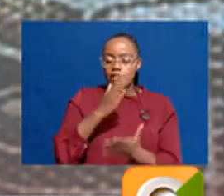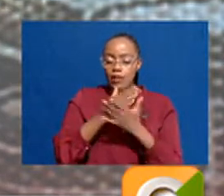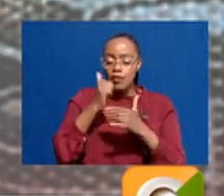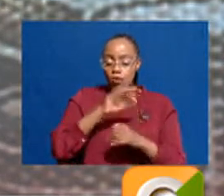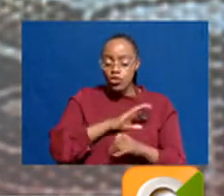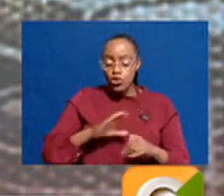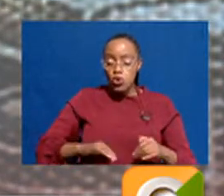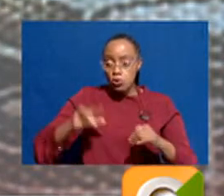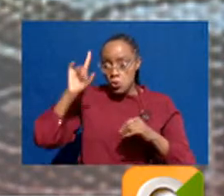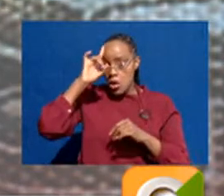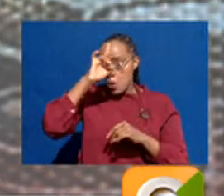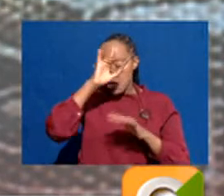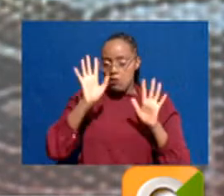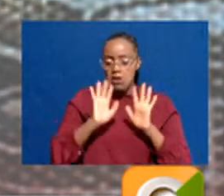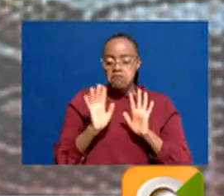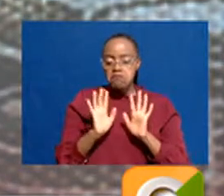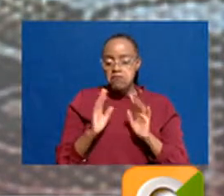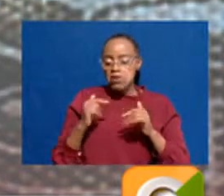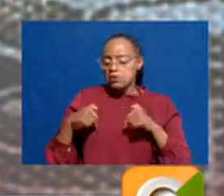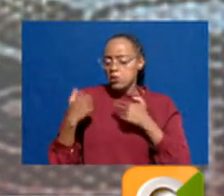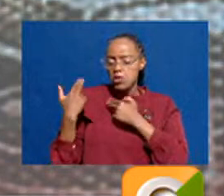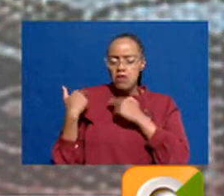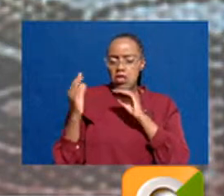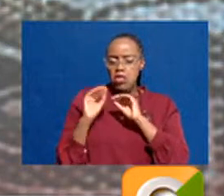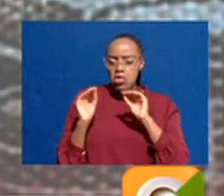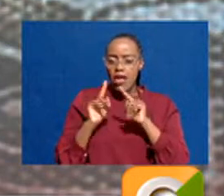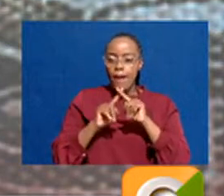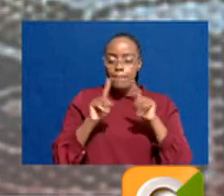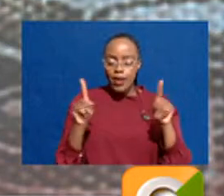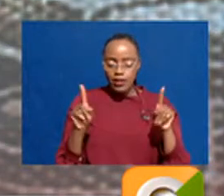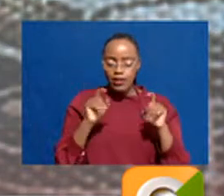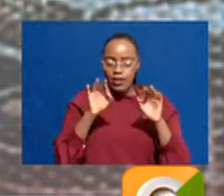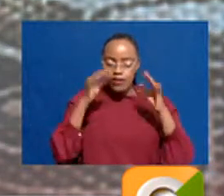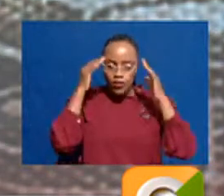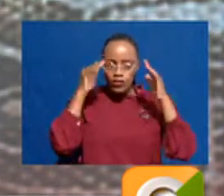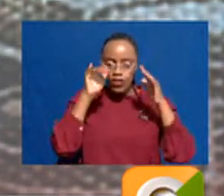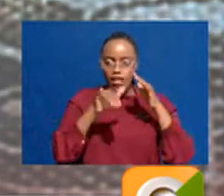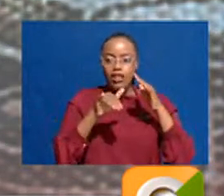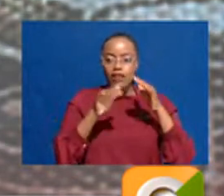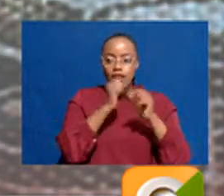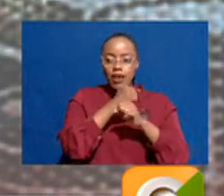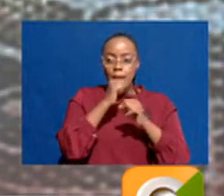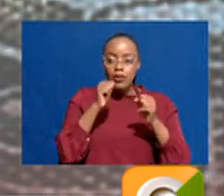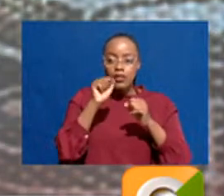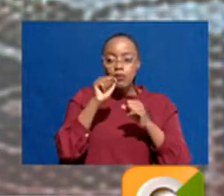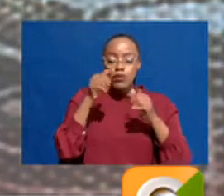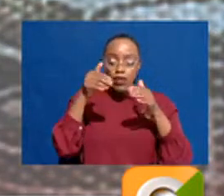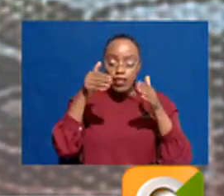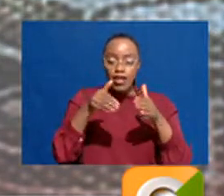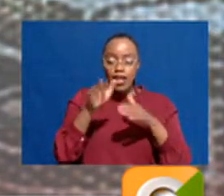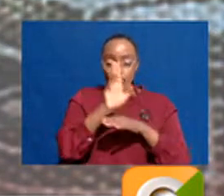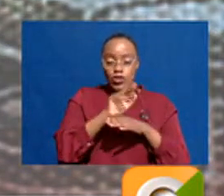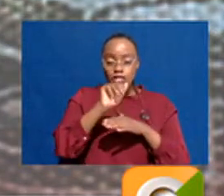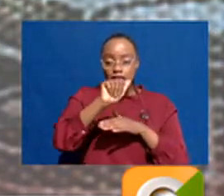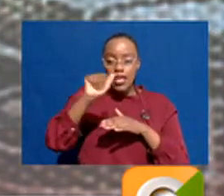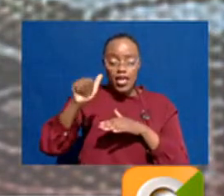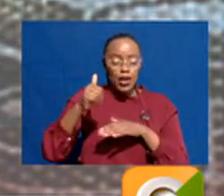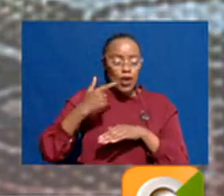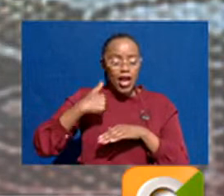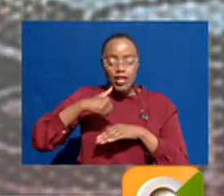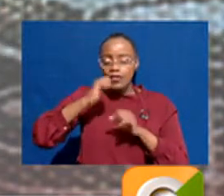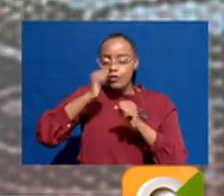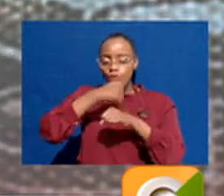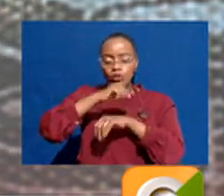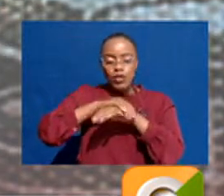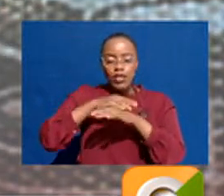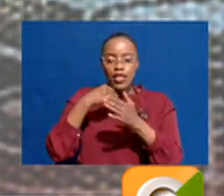commission created. Sure. And as I said, if you actually to look at that, we can't even afford to use the current AA rates. We don't. Mm-hmm. So it